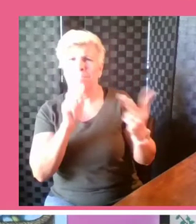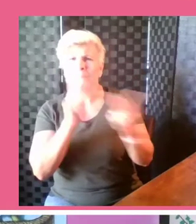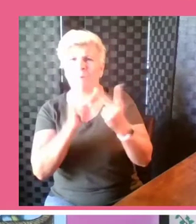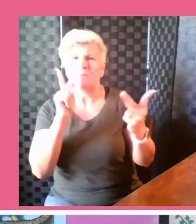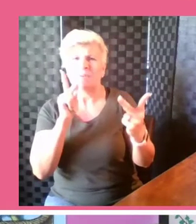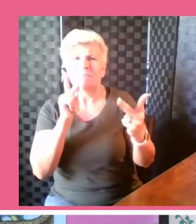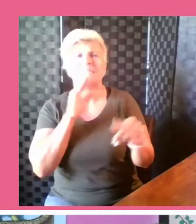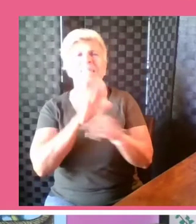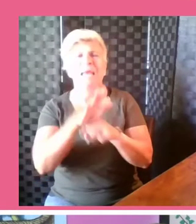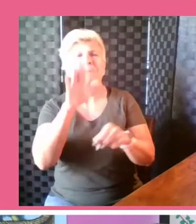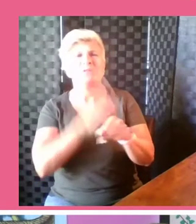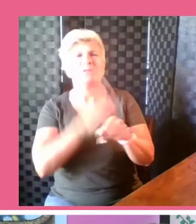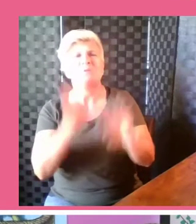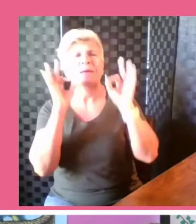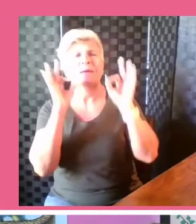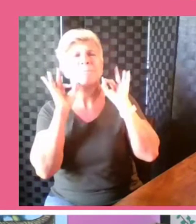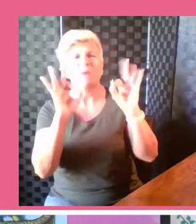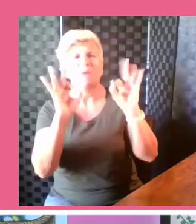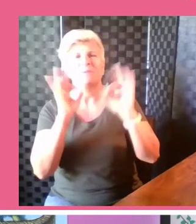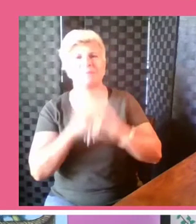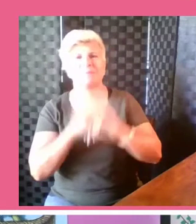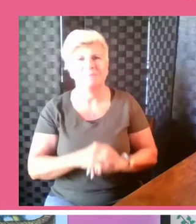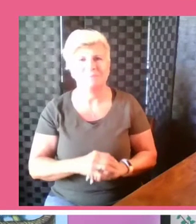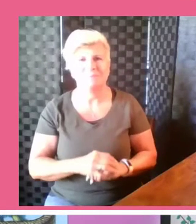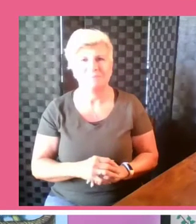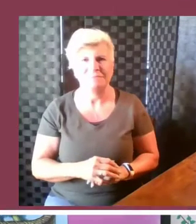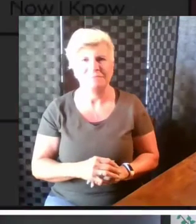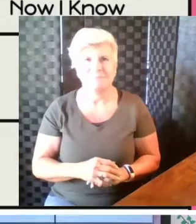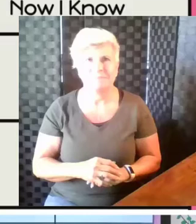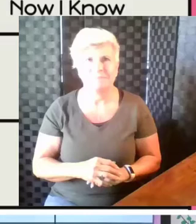thought she was absolutely perfect.